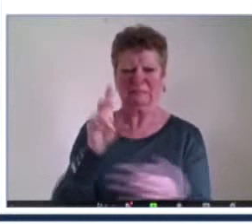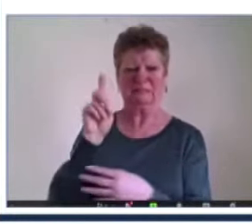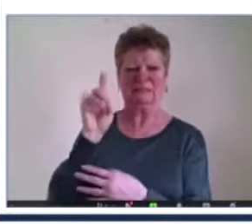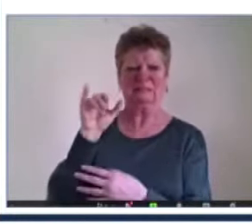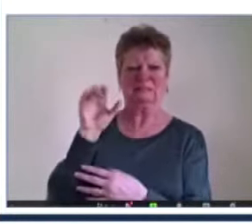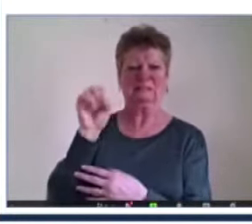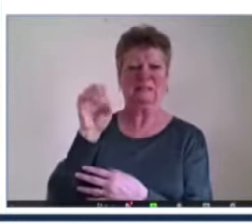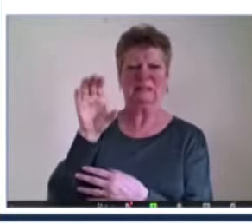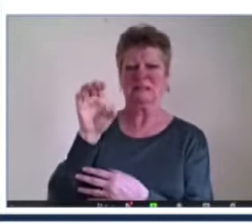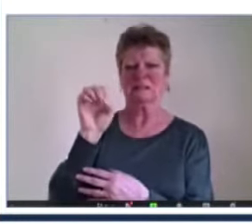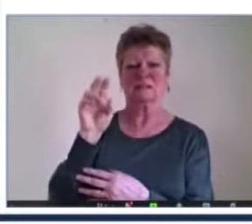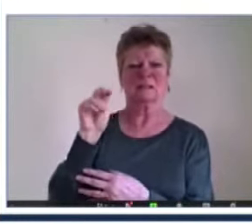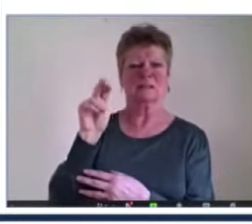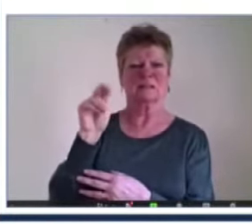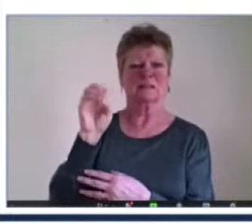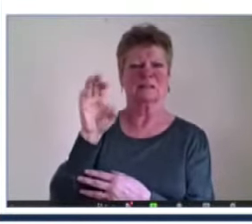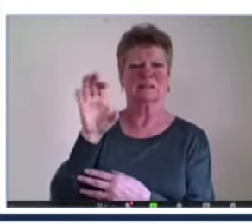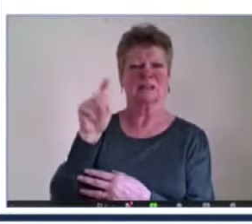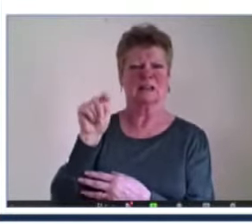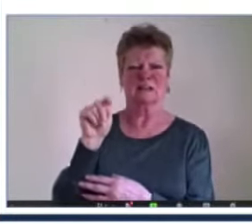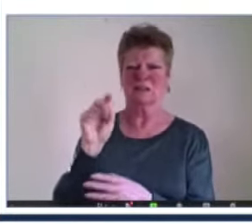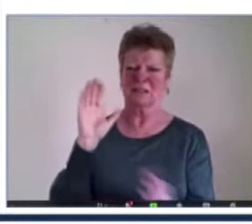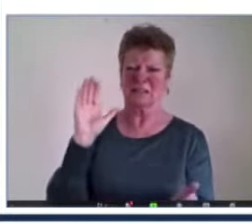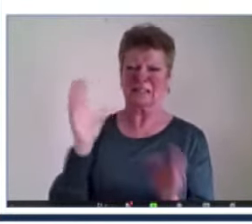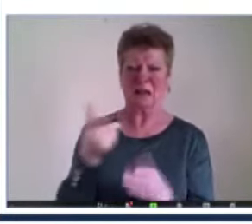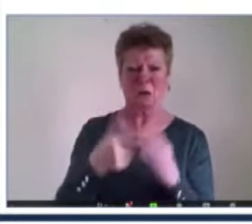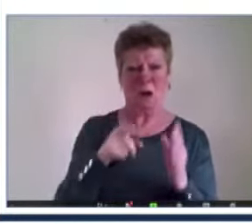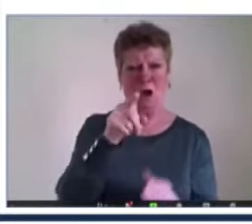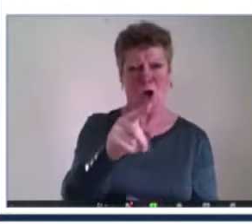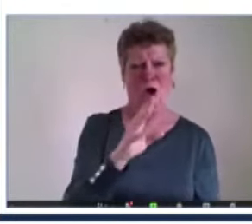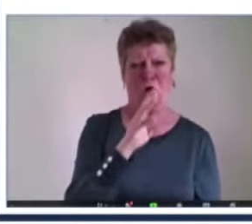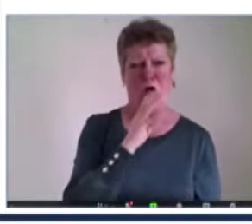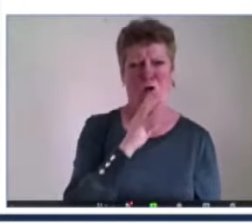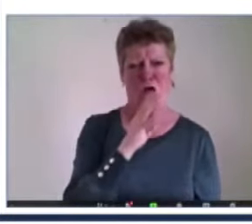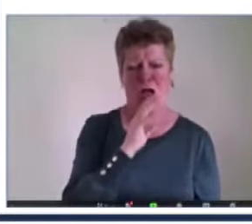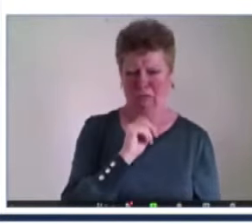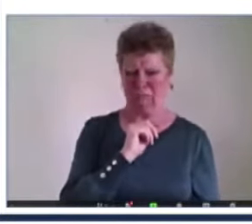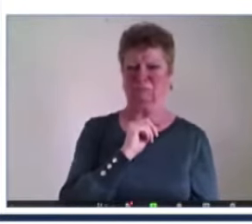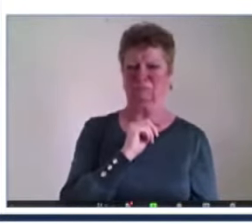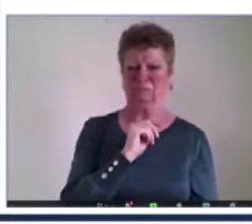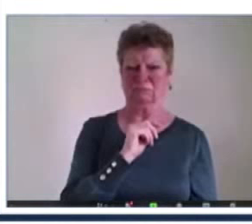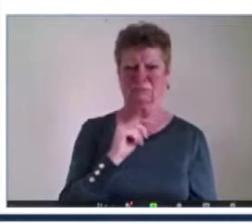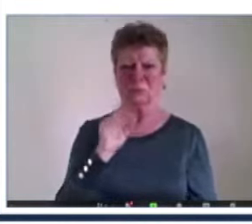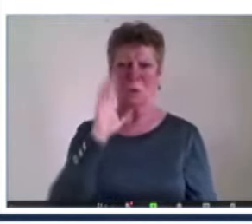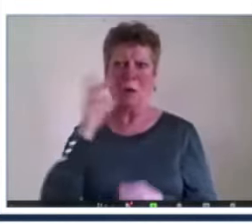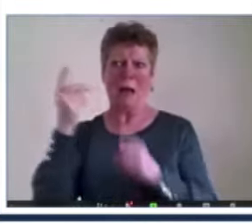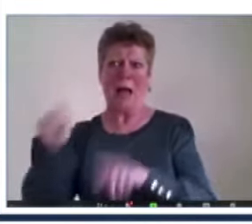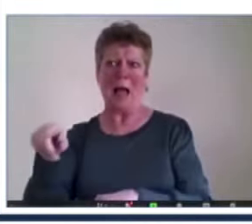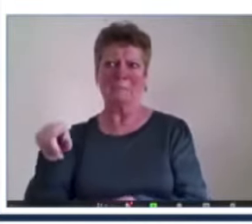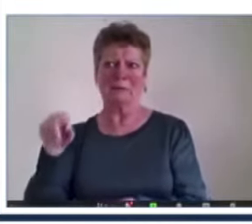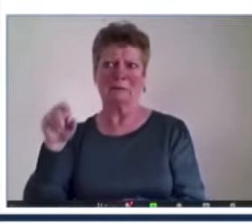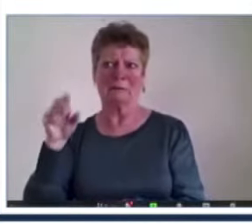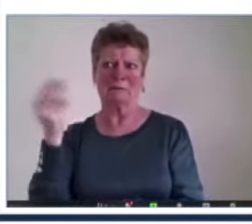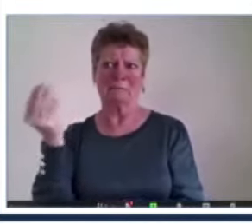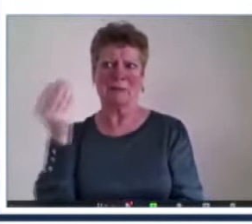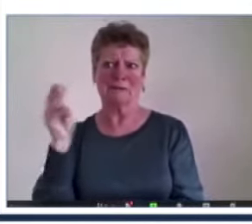and there does seem to be a disconnect between what you're saying and and what's going to happen on March